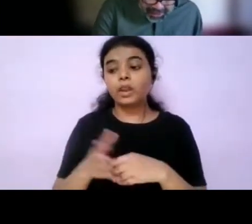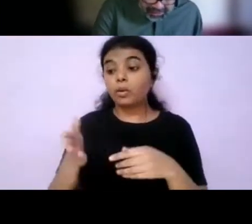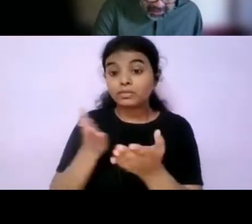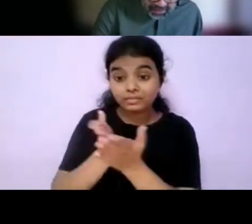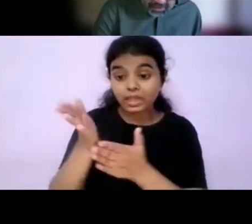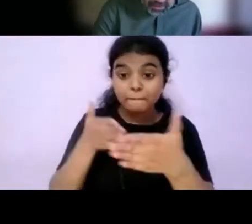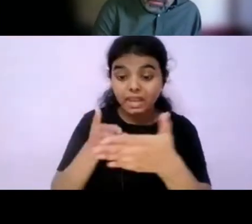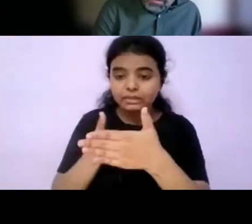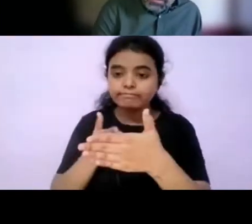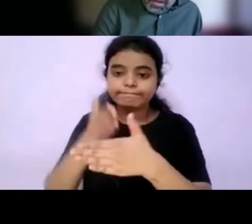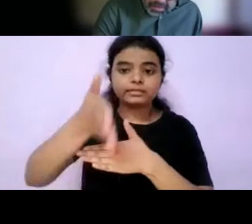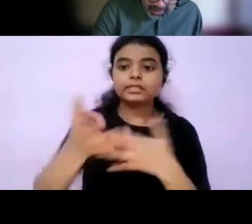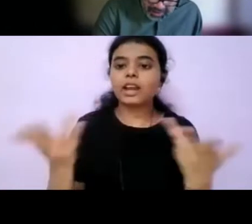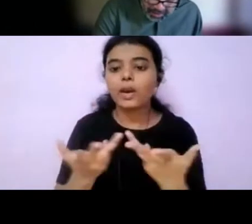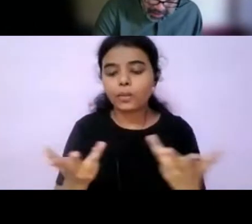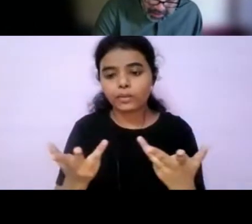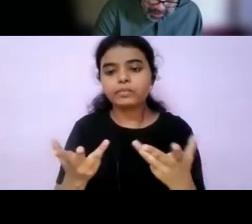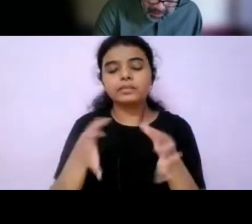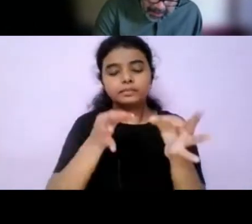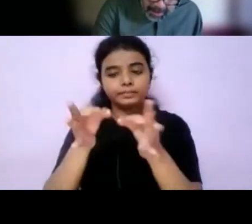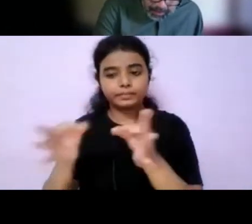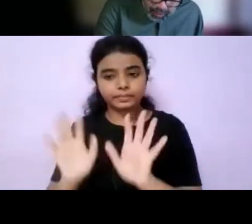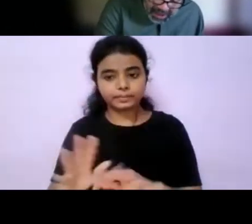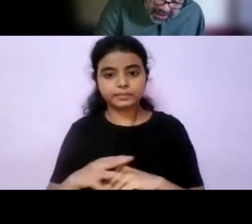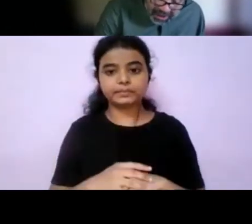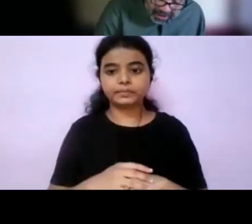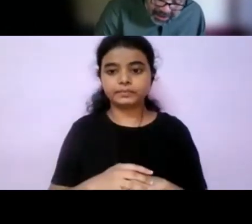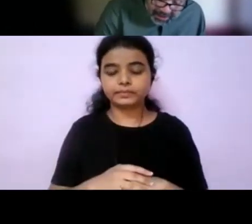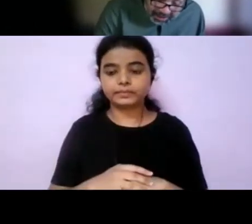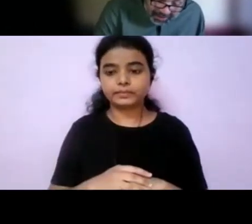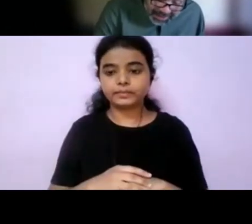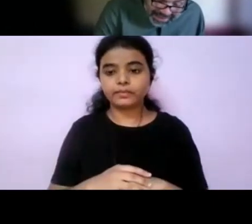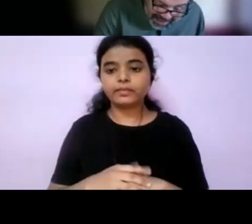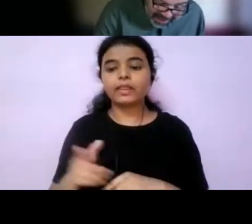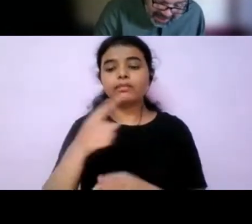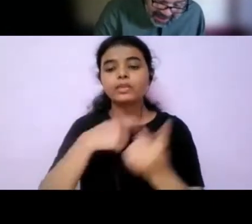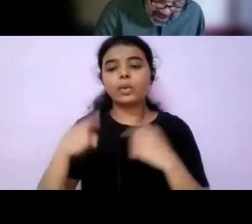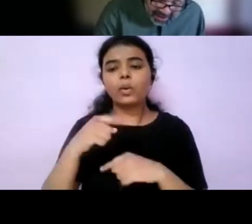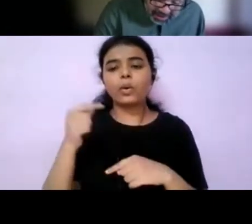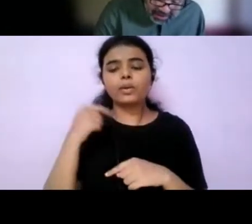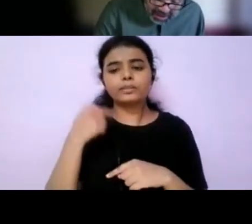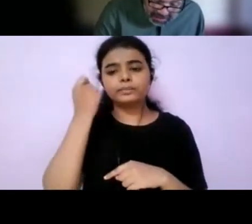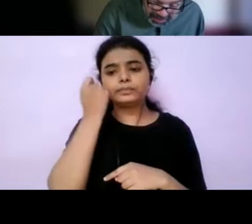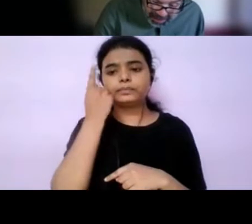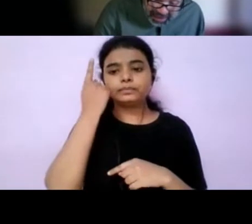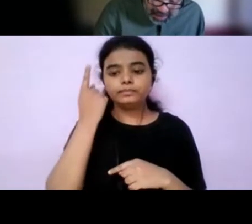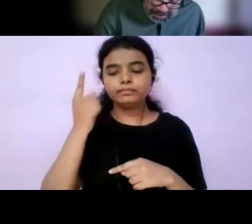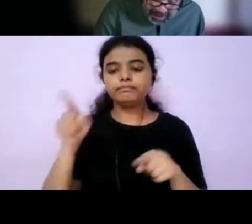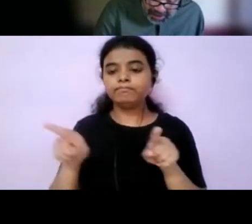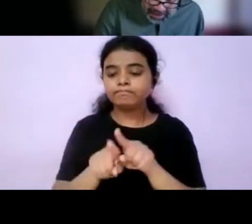and practices that serve to exclude disabled people. We need to be able to provide data and arguments that can